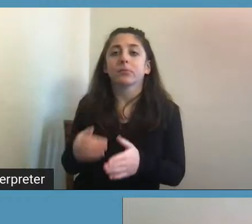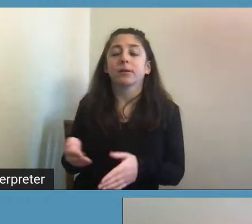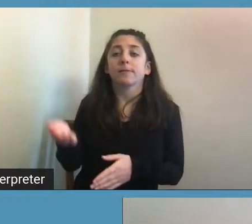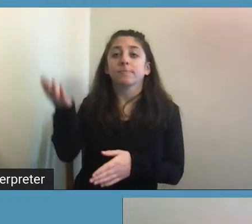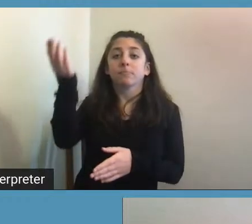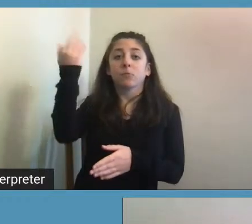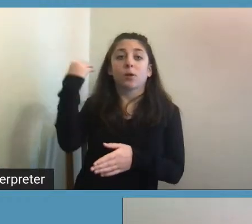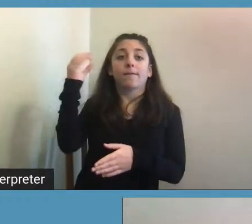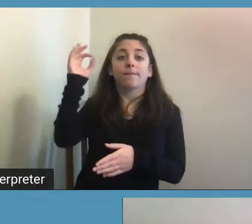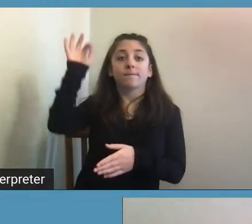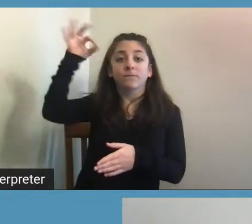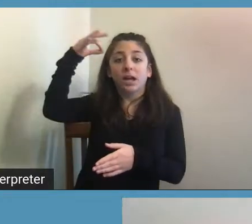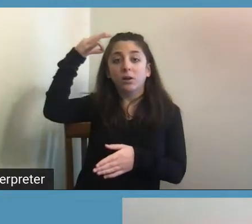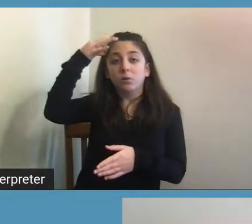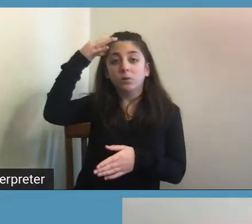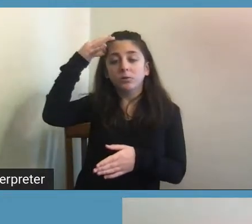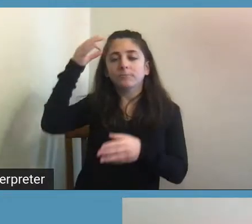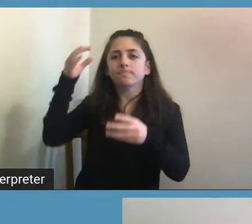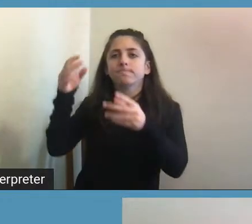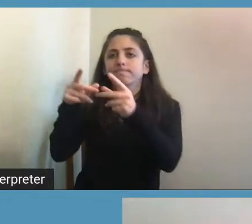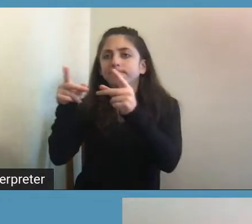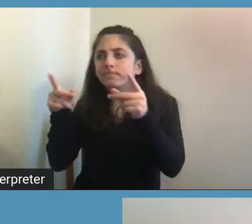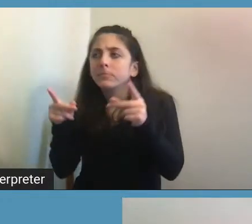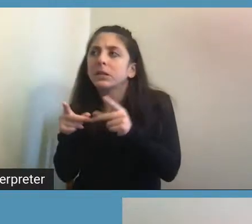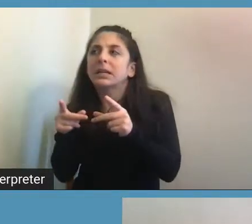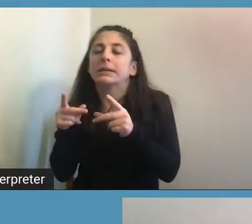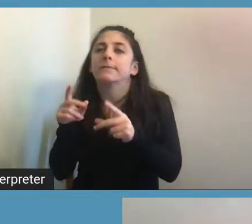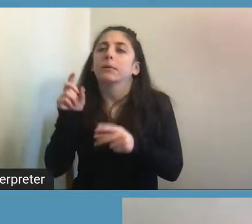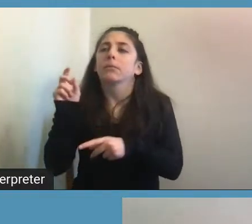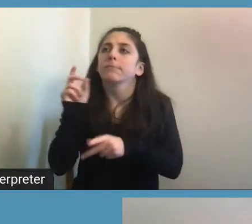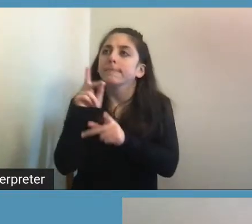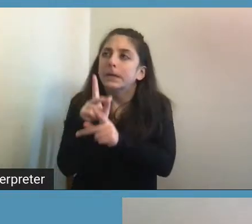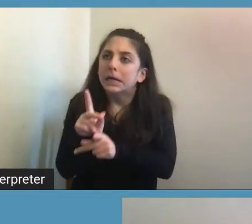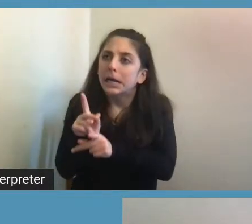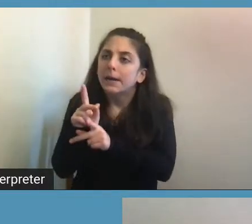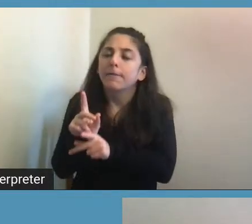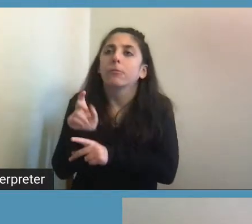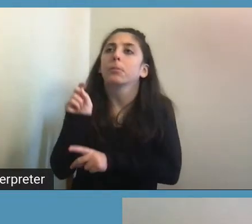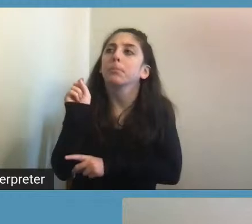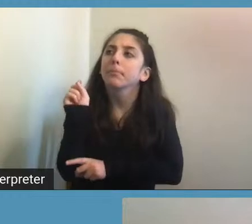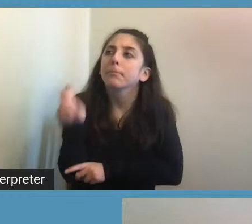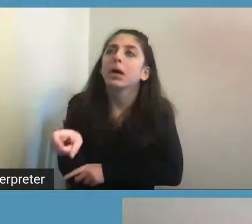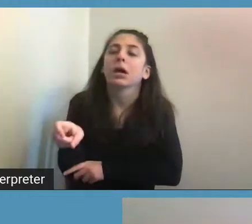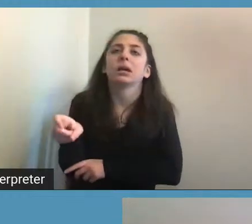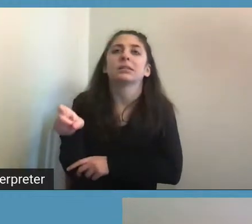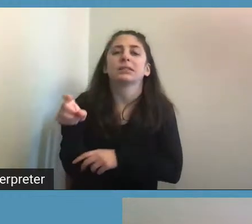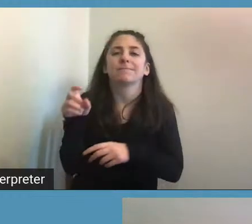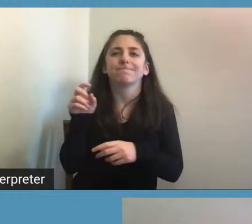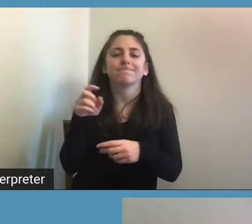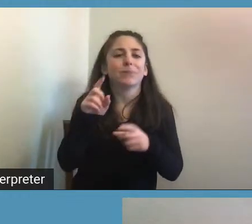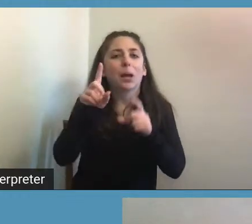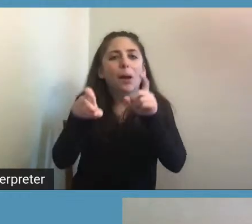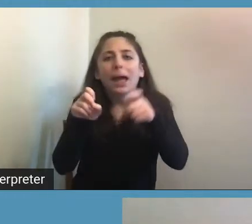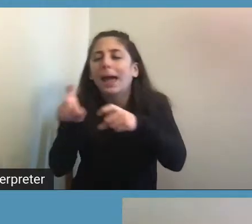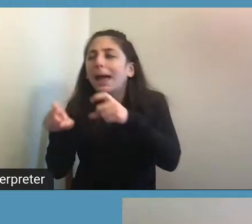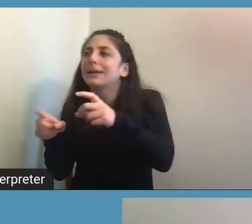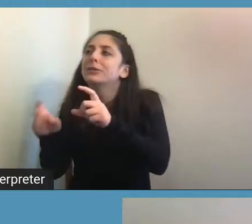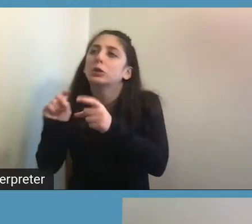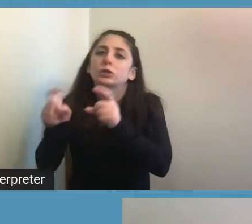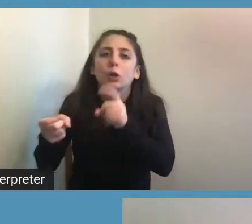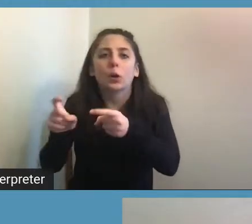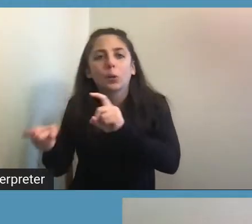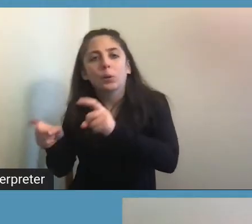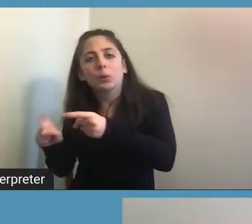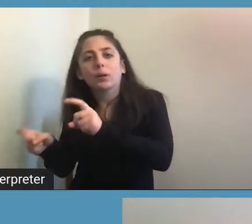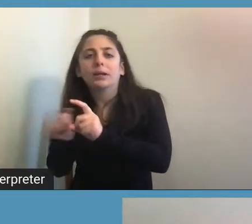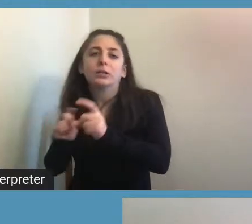be really careful with how we were asking people to donate online. So you definitely want to make sure that you're looking into that